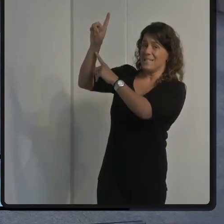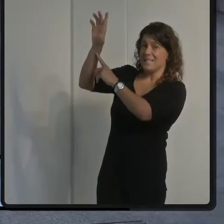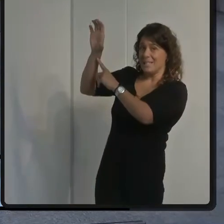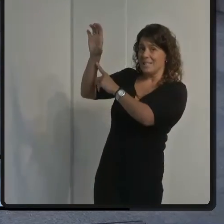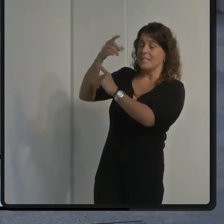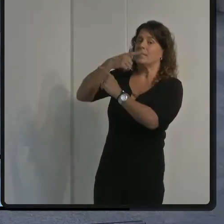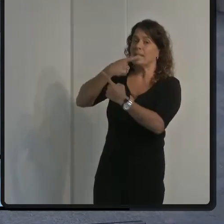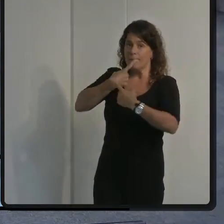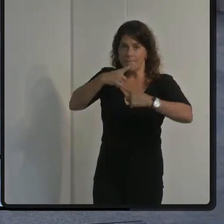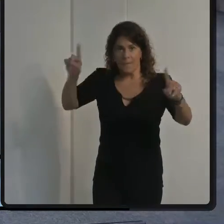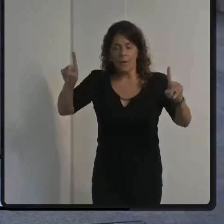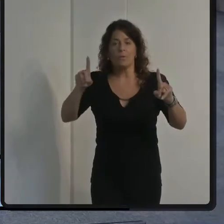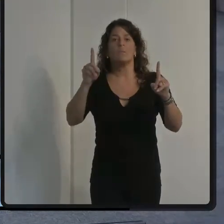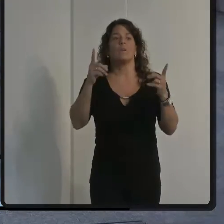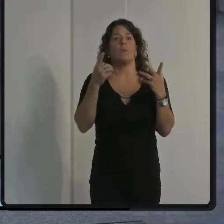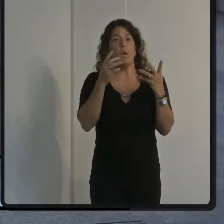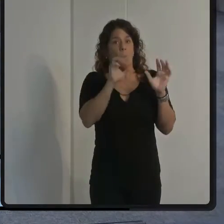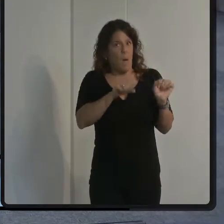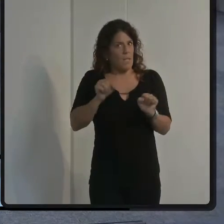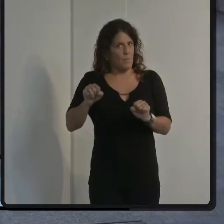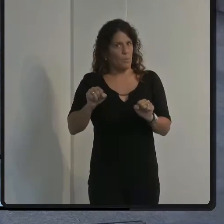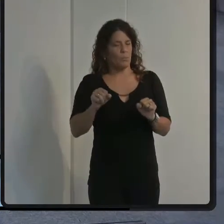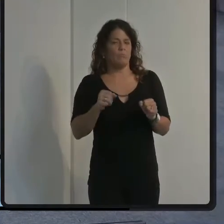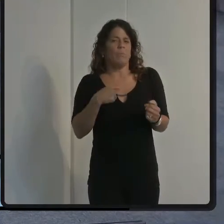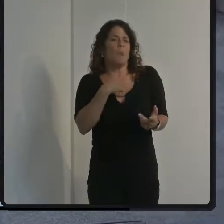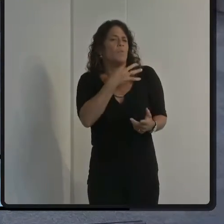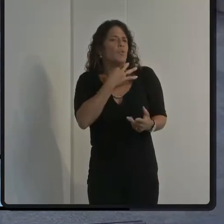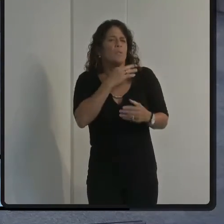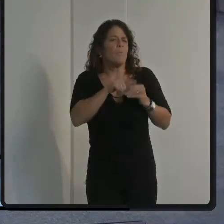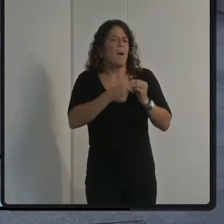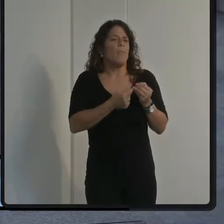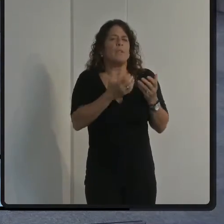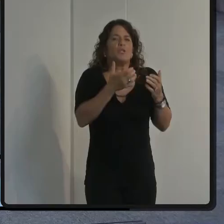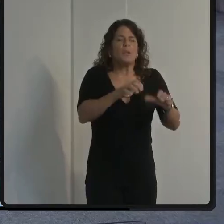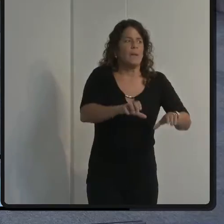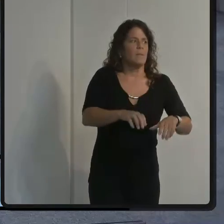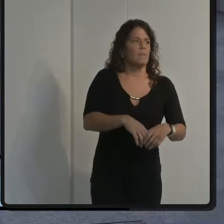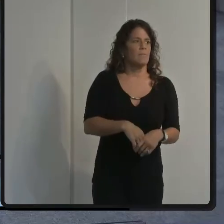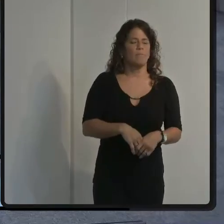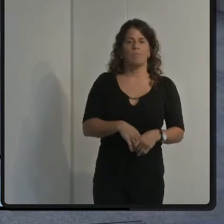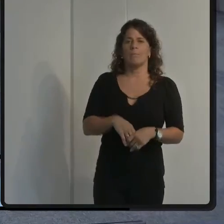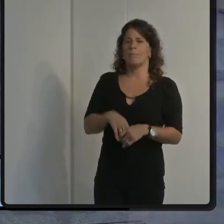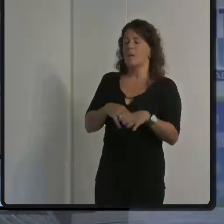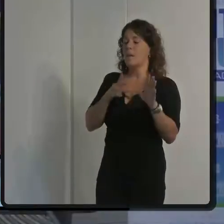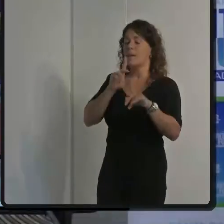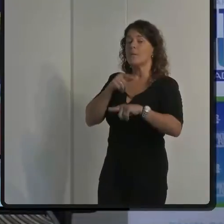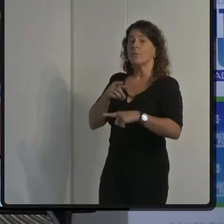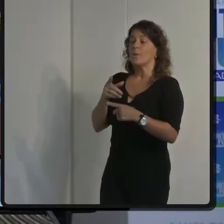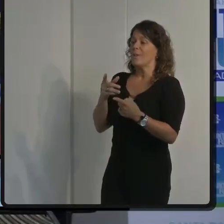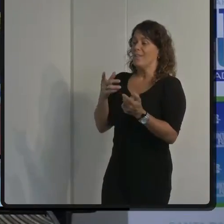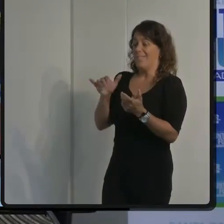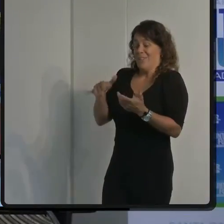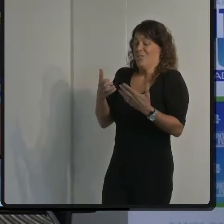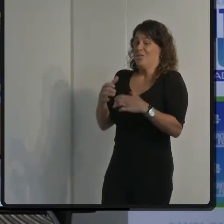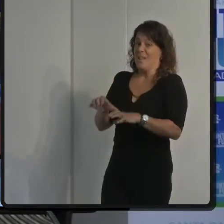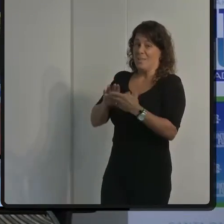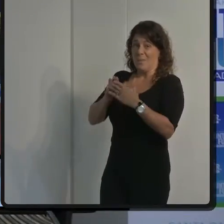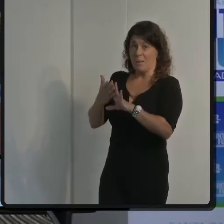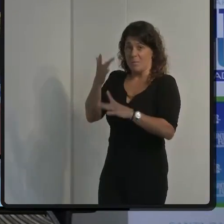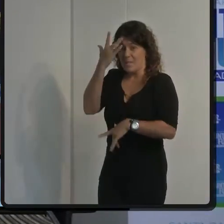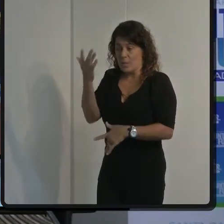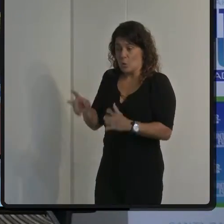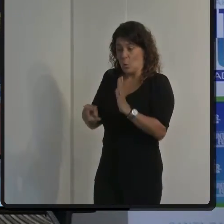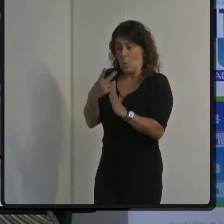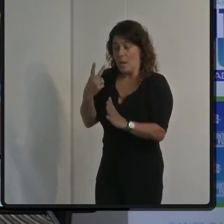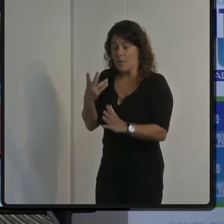the chances of that? The chances are close to zero. The reason for that, why we